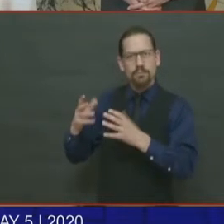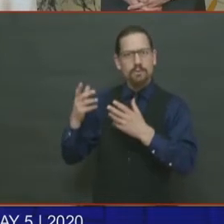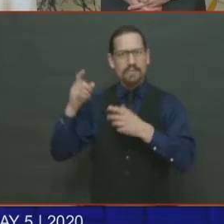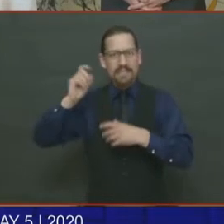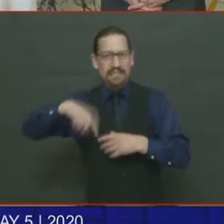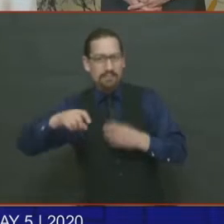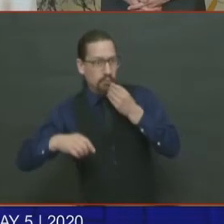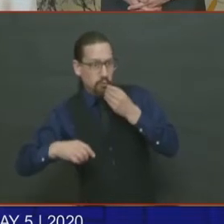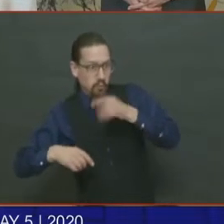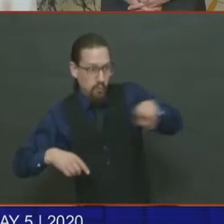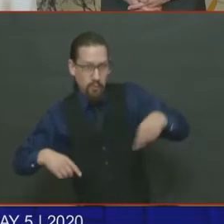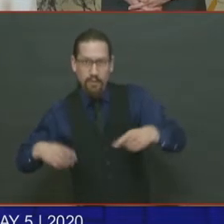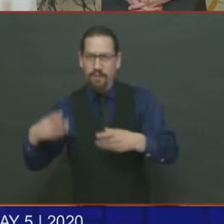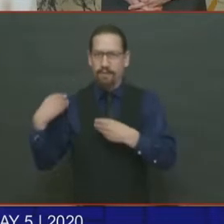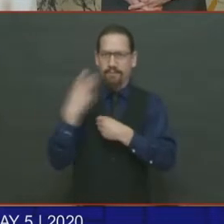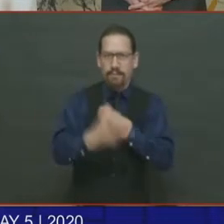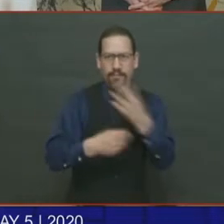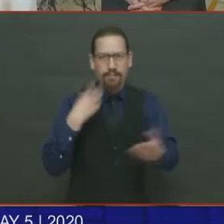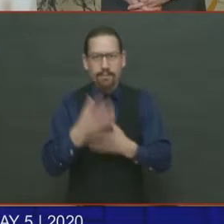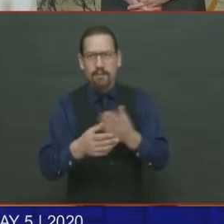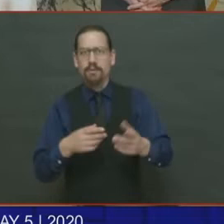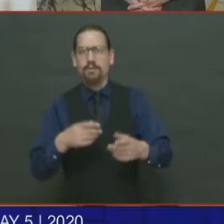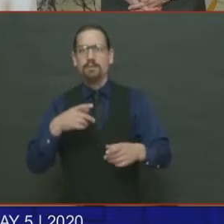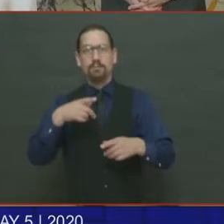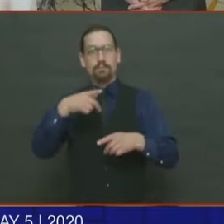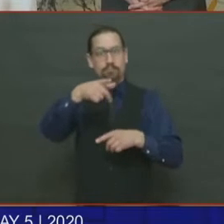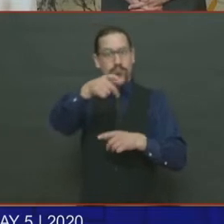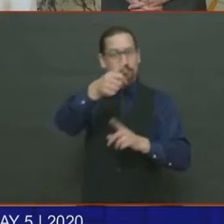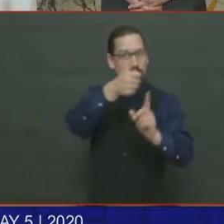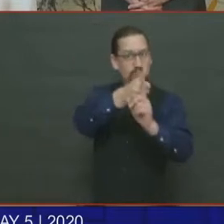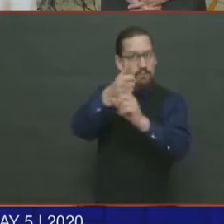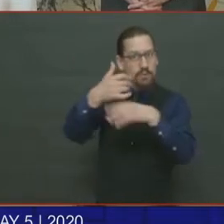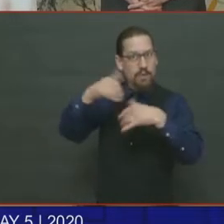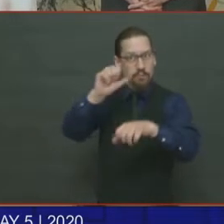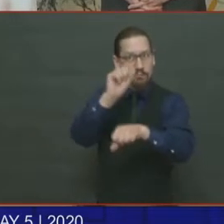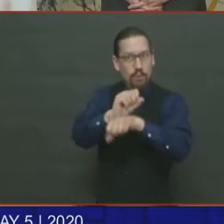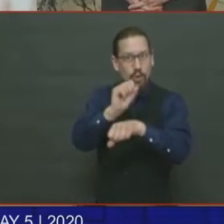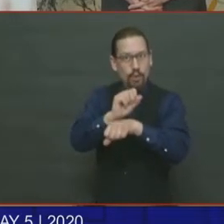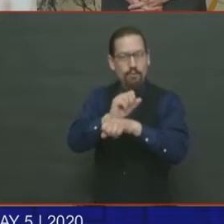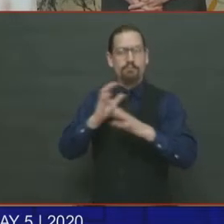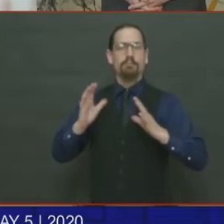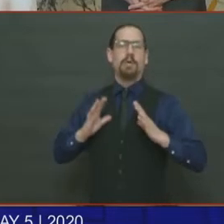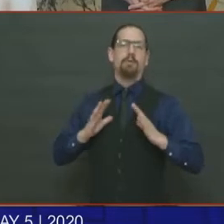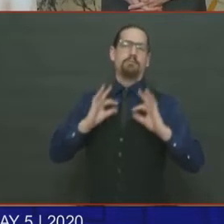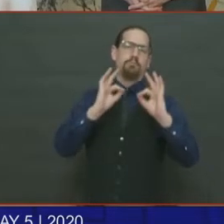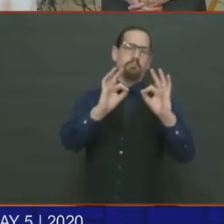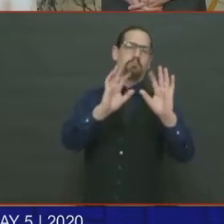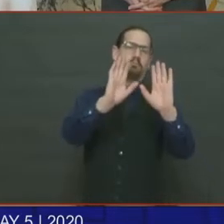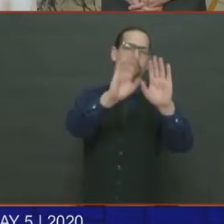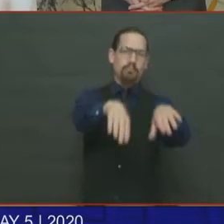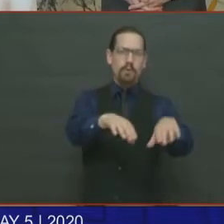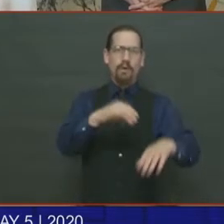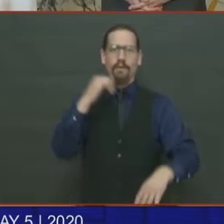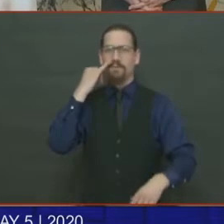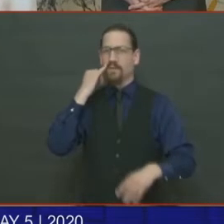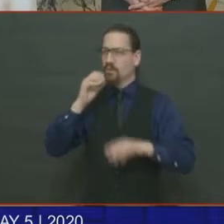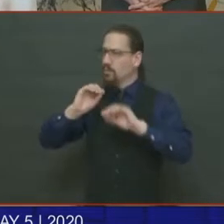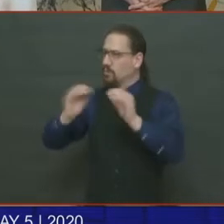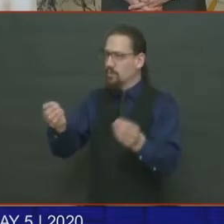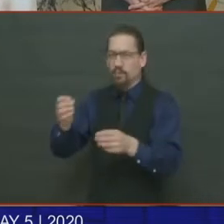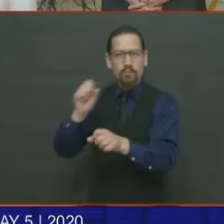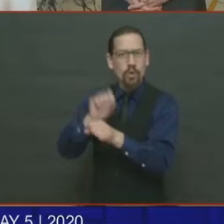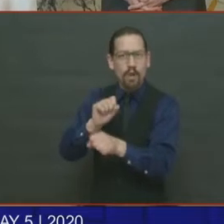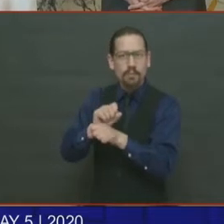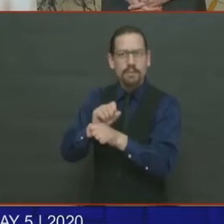of the lucky ones who still has a job and doesn't worry about food security, if you can, make a donation to the food bank, because